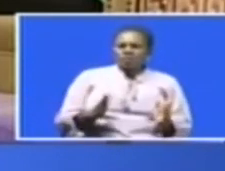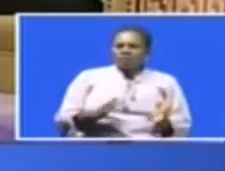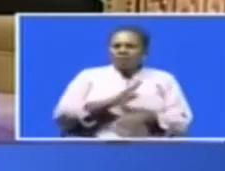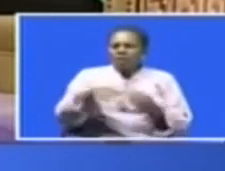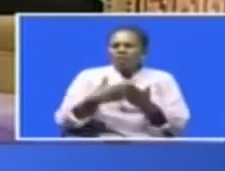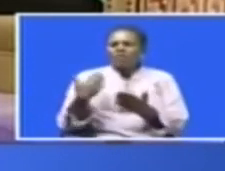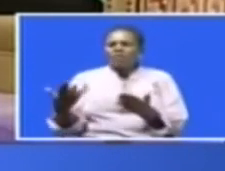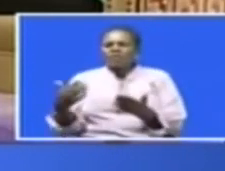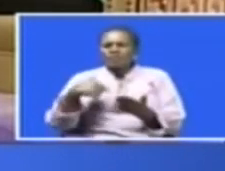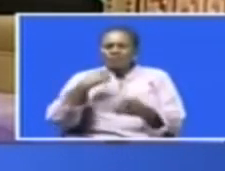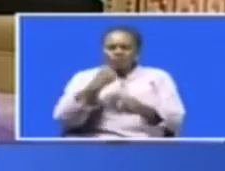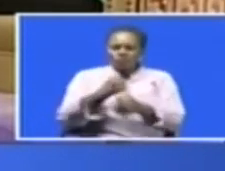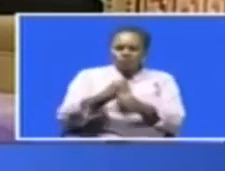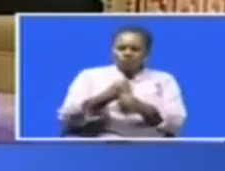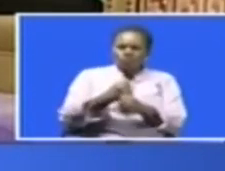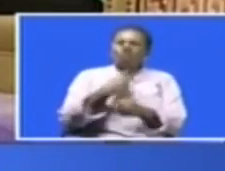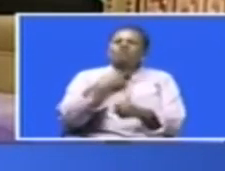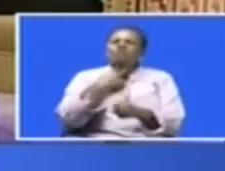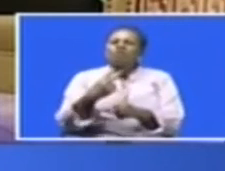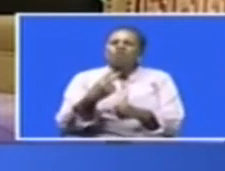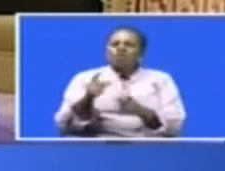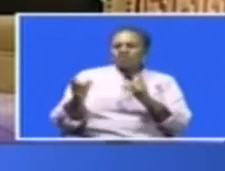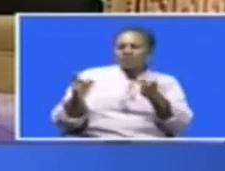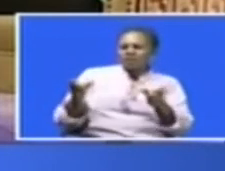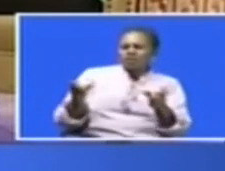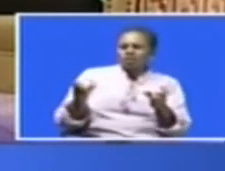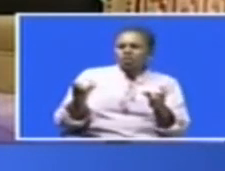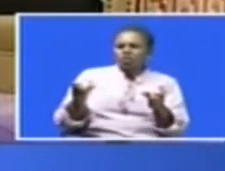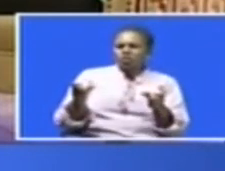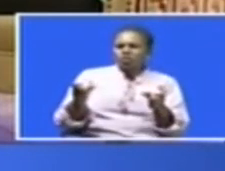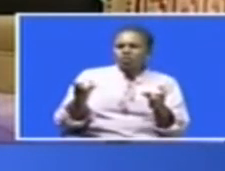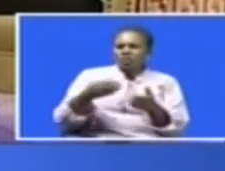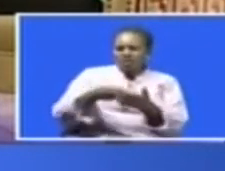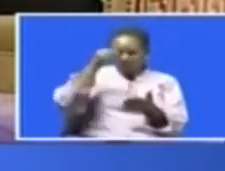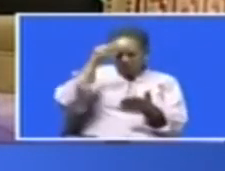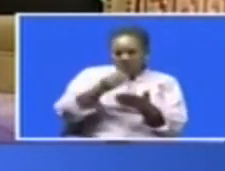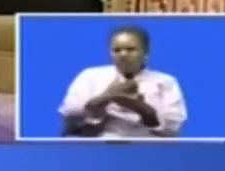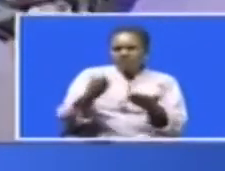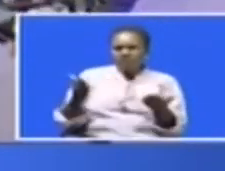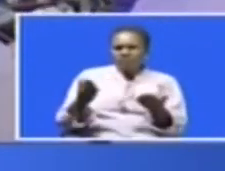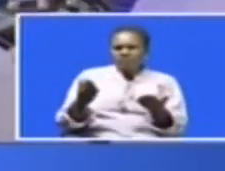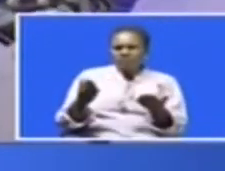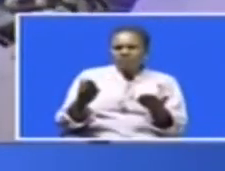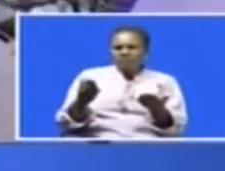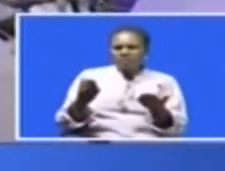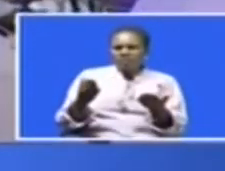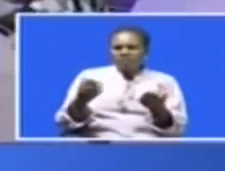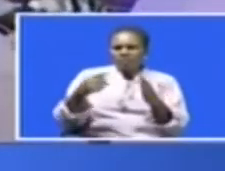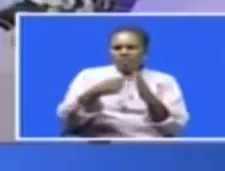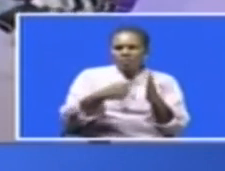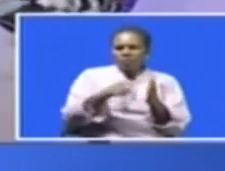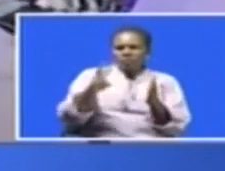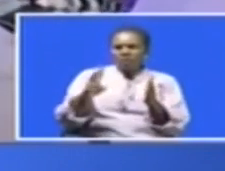everything. I do everything from acting, voice acting, radio personality. I learned something when I was on Radio Maisha. They say 102.7